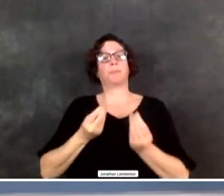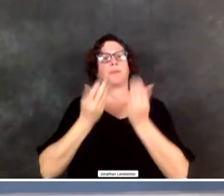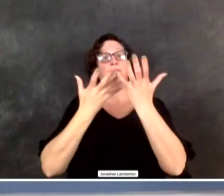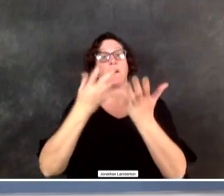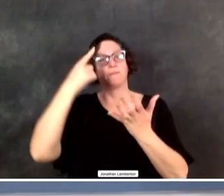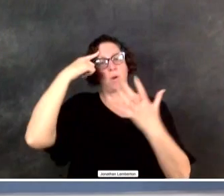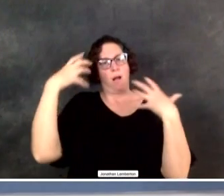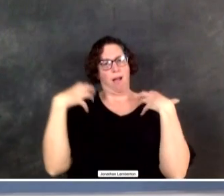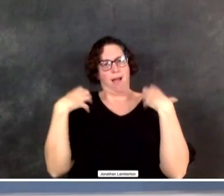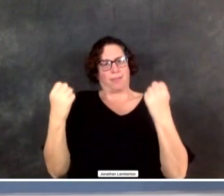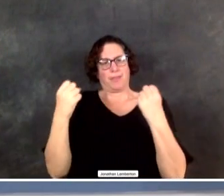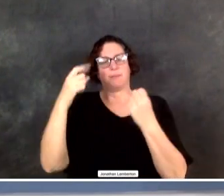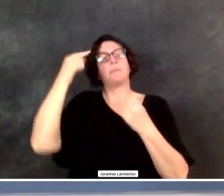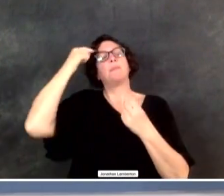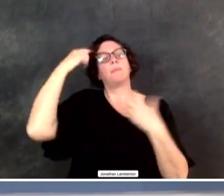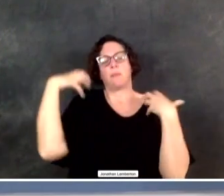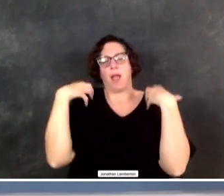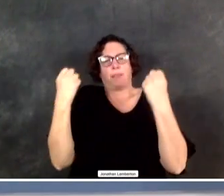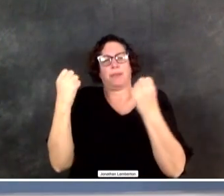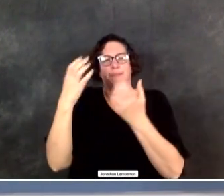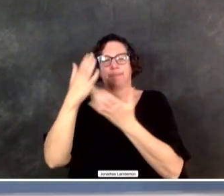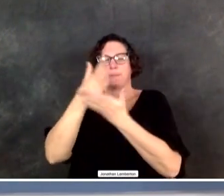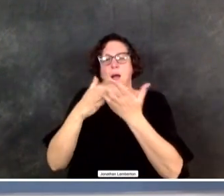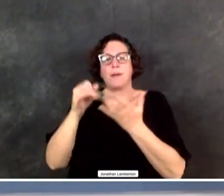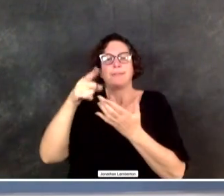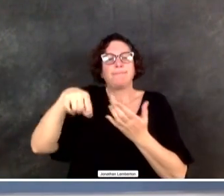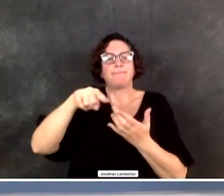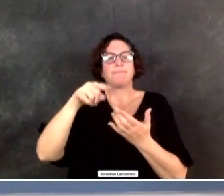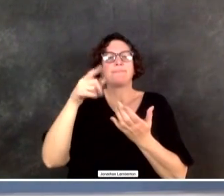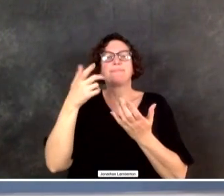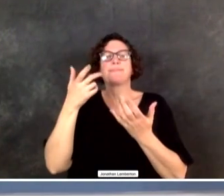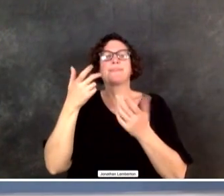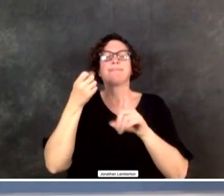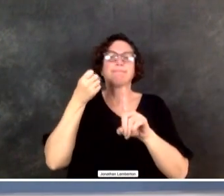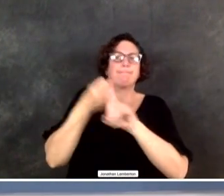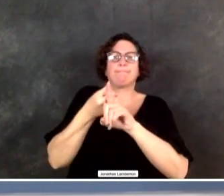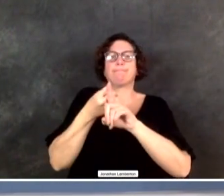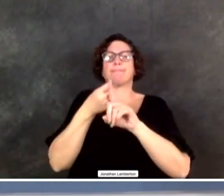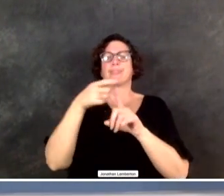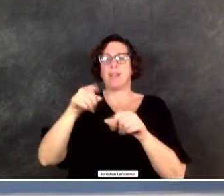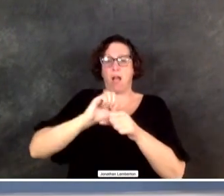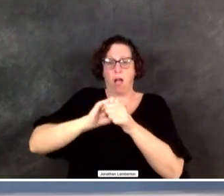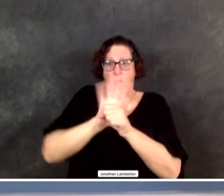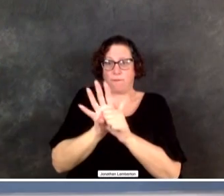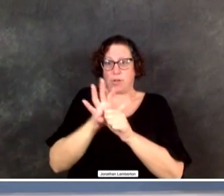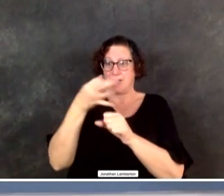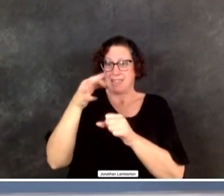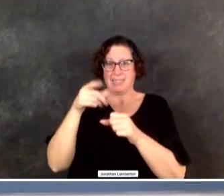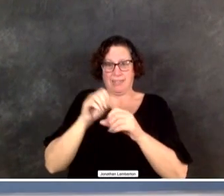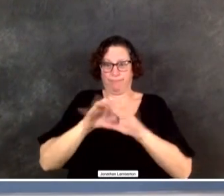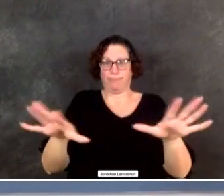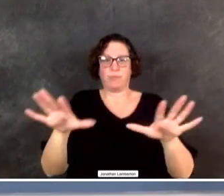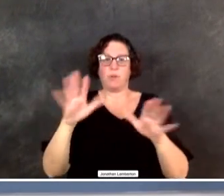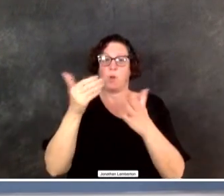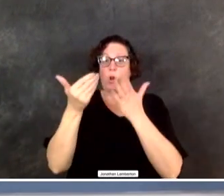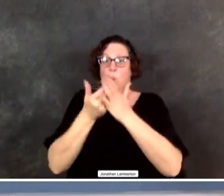done this in 100 years. So it's important that we are also focusing on the socio-emotional learning needs of